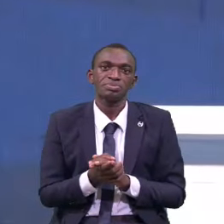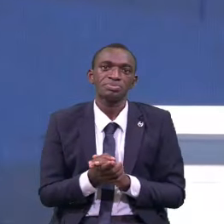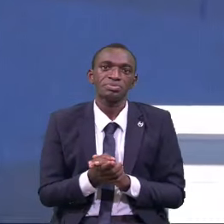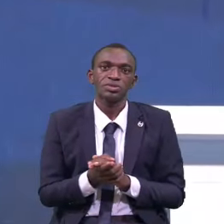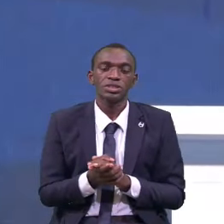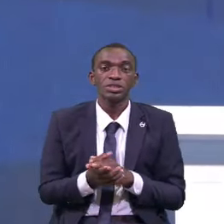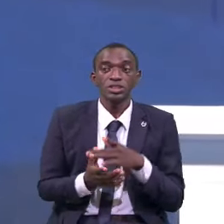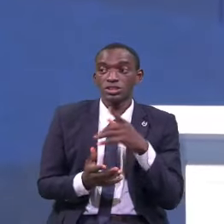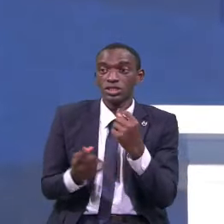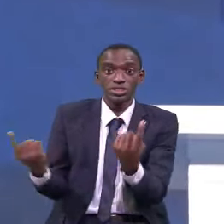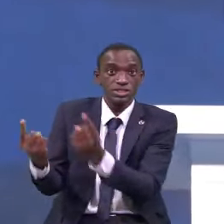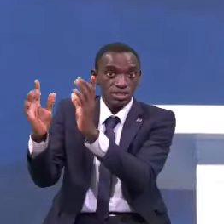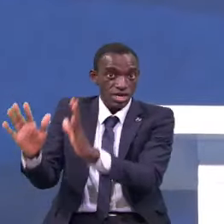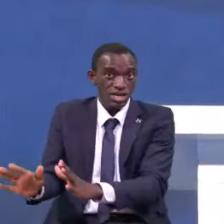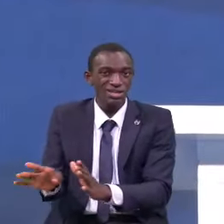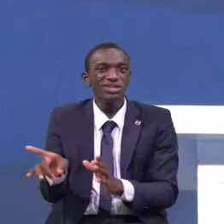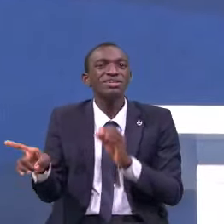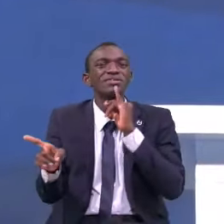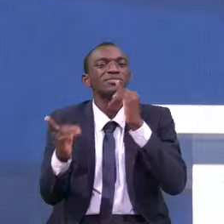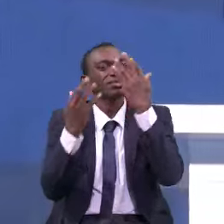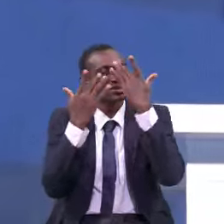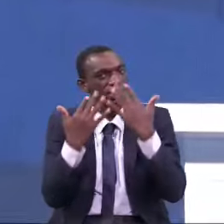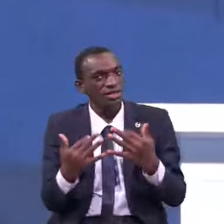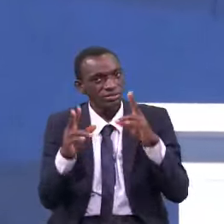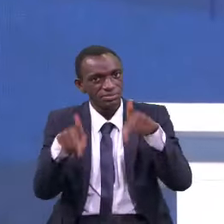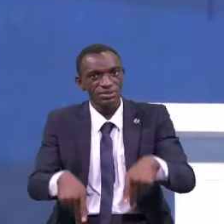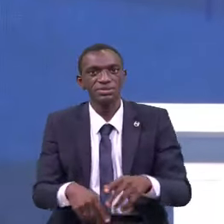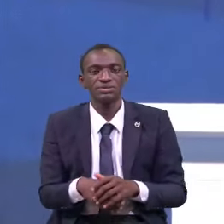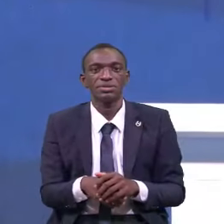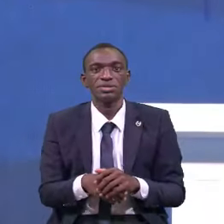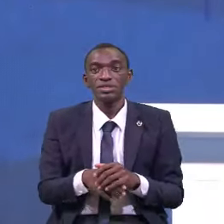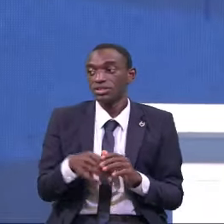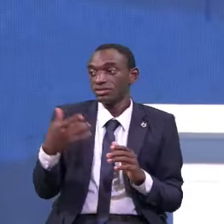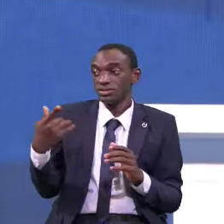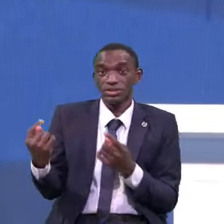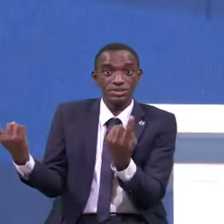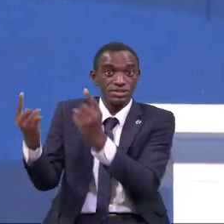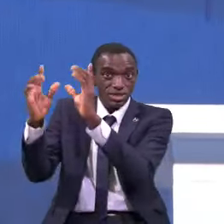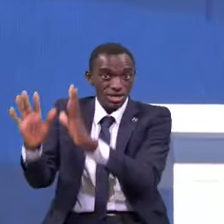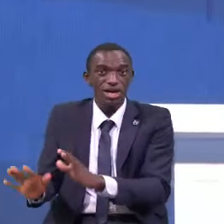The sinner is sad. The sinner is sorrowful.